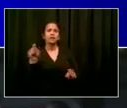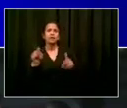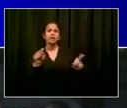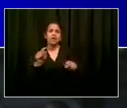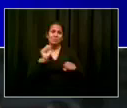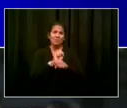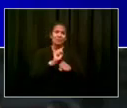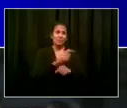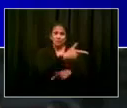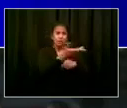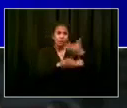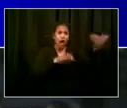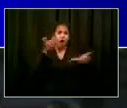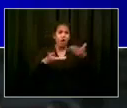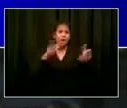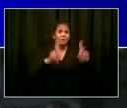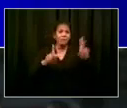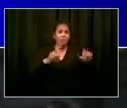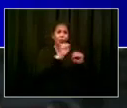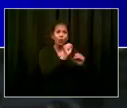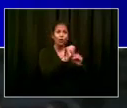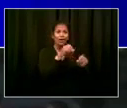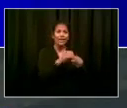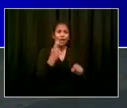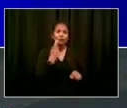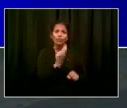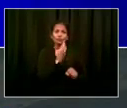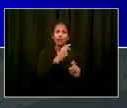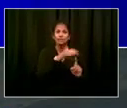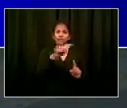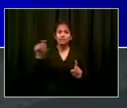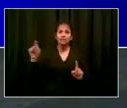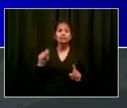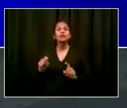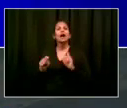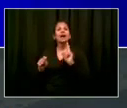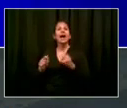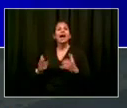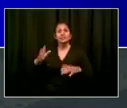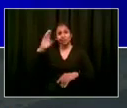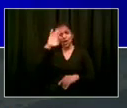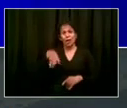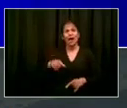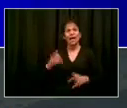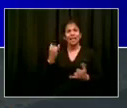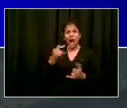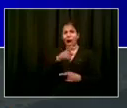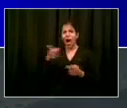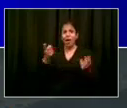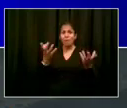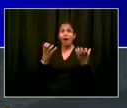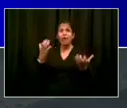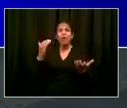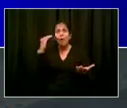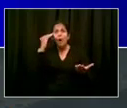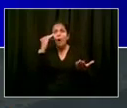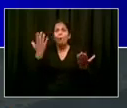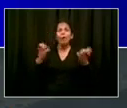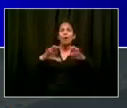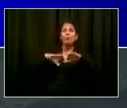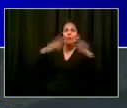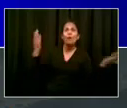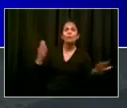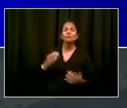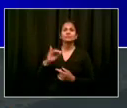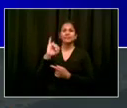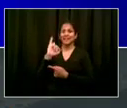So what a good thing that indoor dining will be back. That is very good news for this city. But